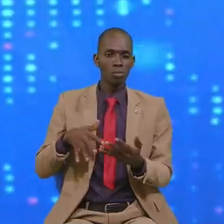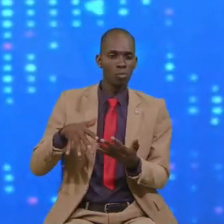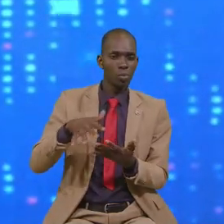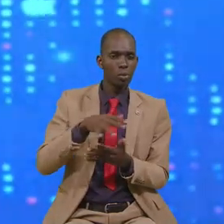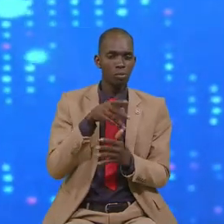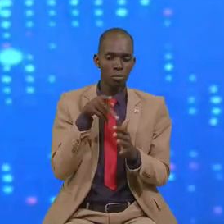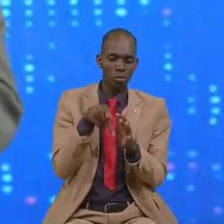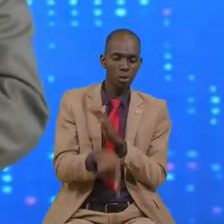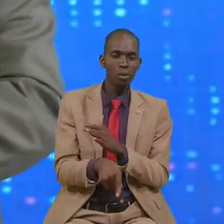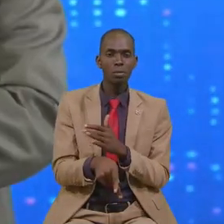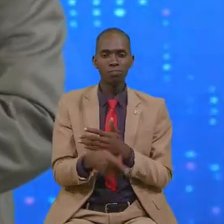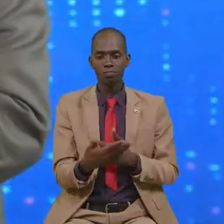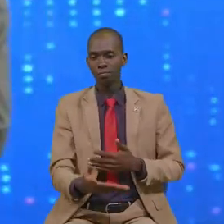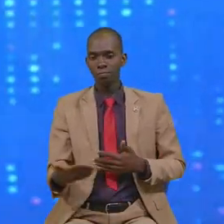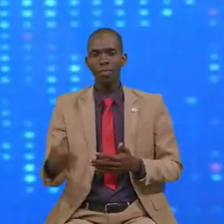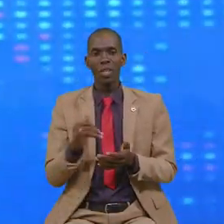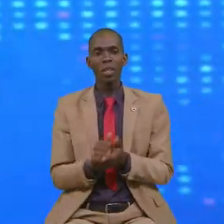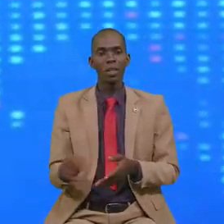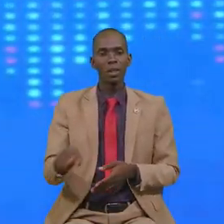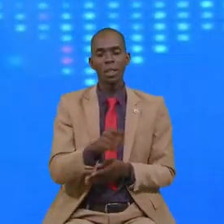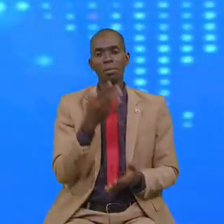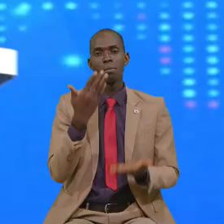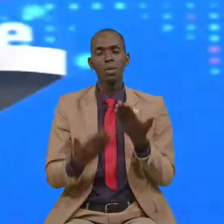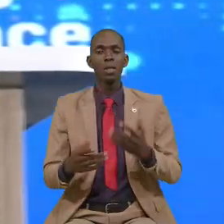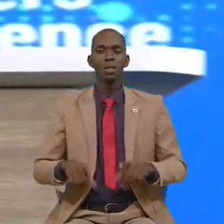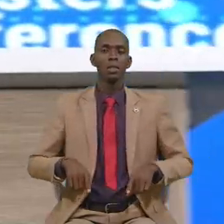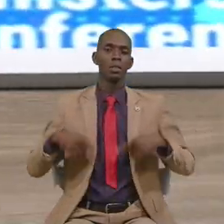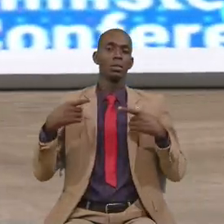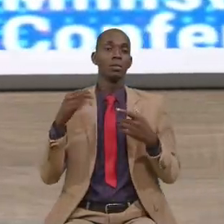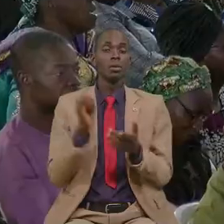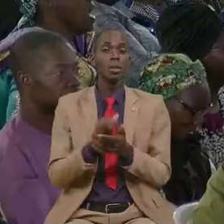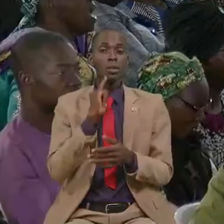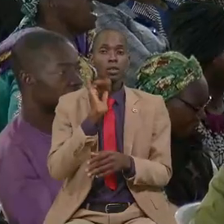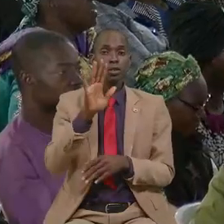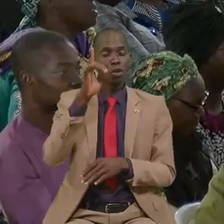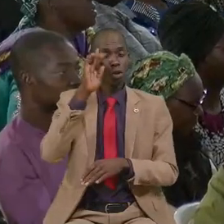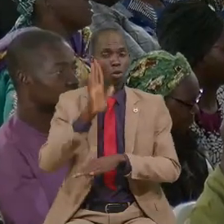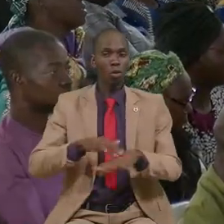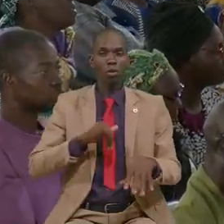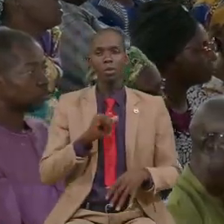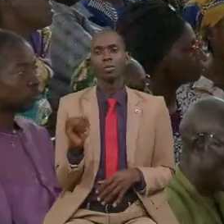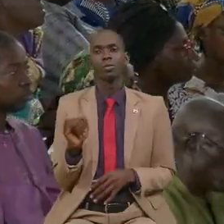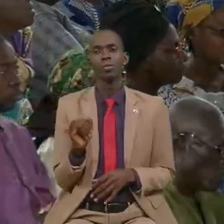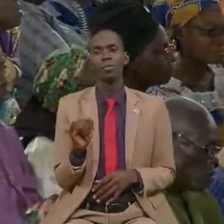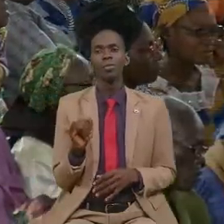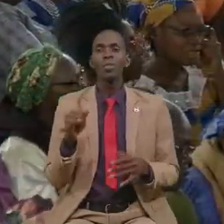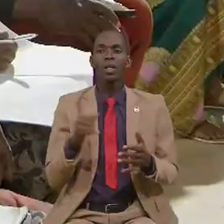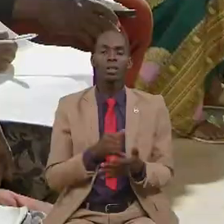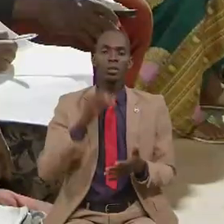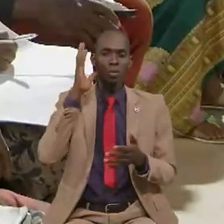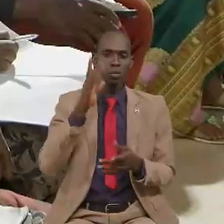that they may live. That's your calling. It will happen.